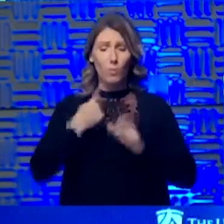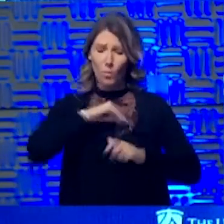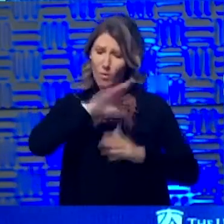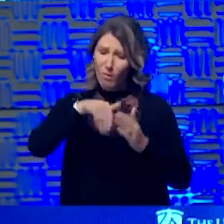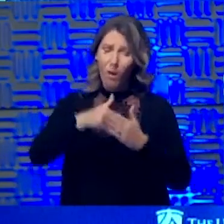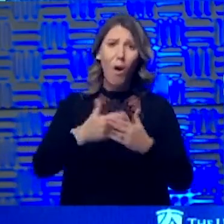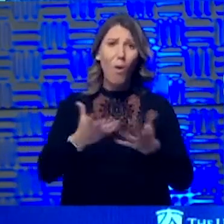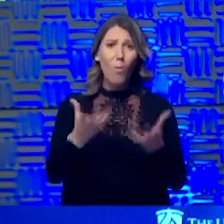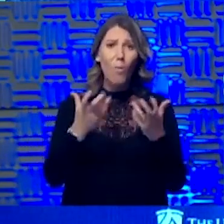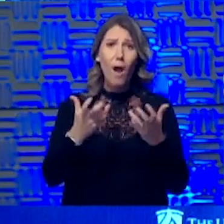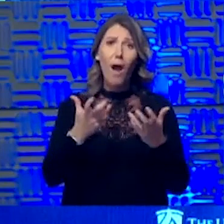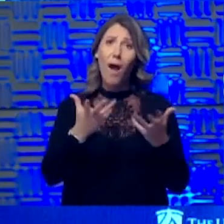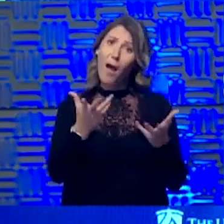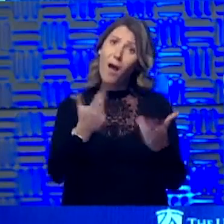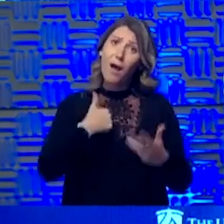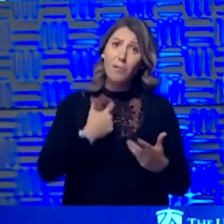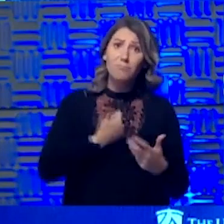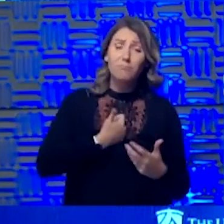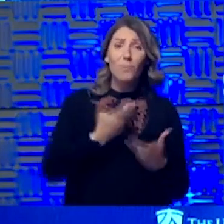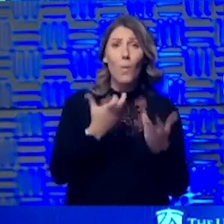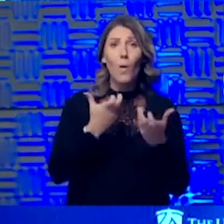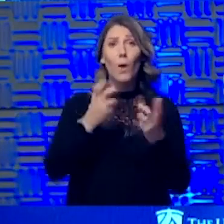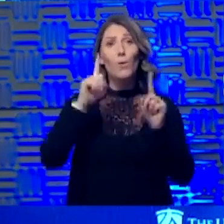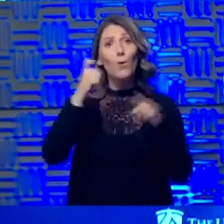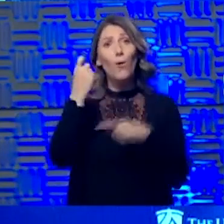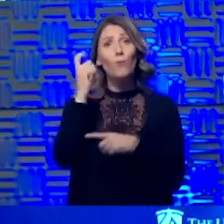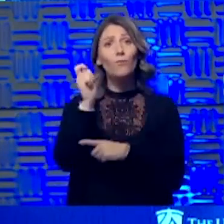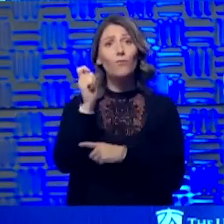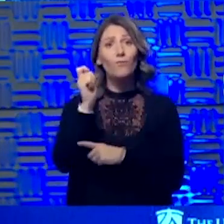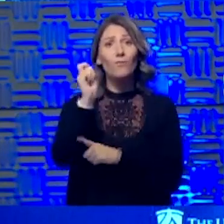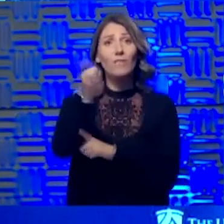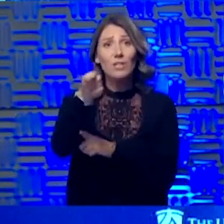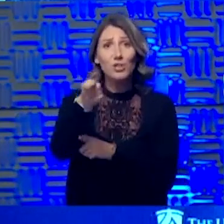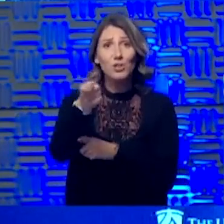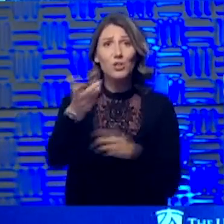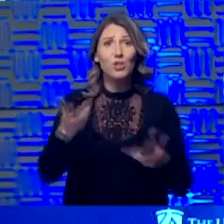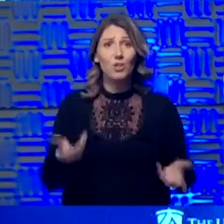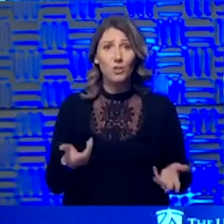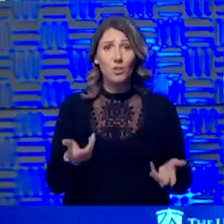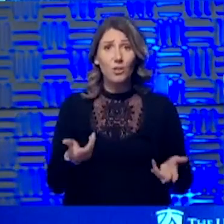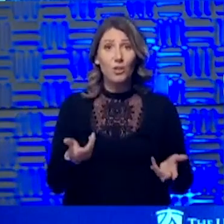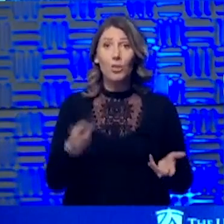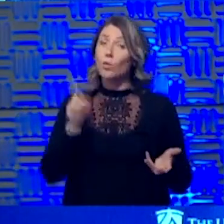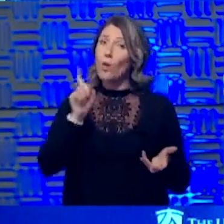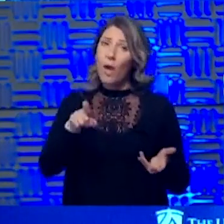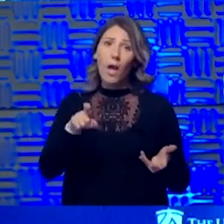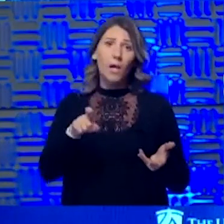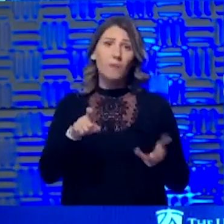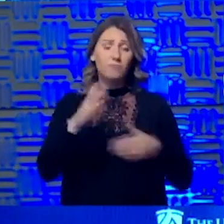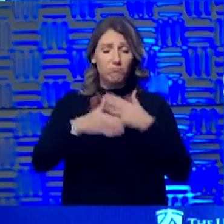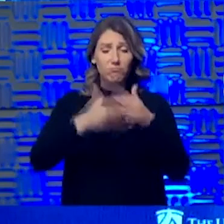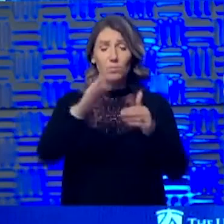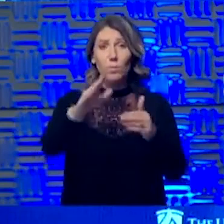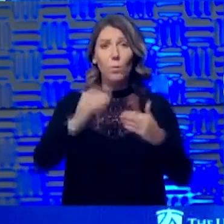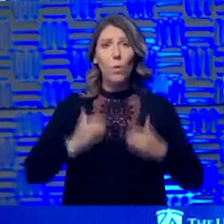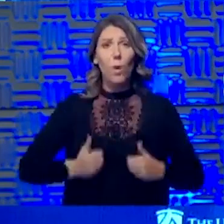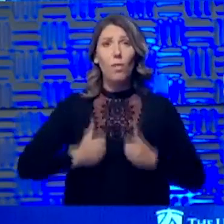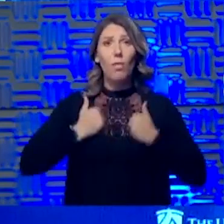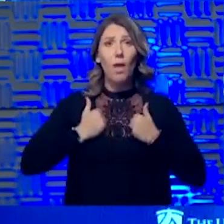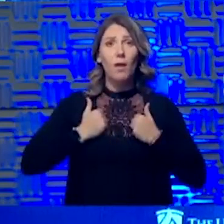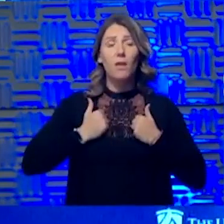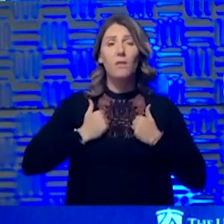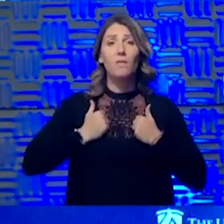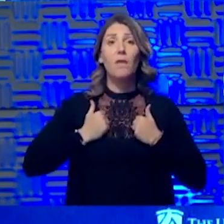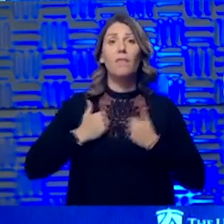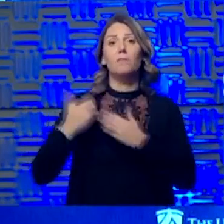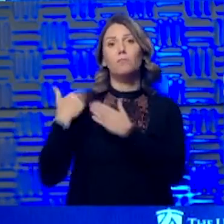fishing, you still have to go about your life in a way that is personally